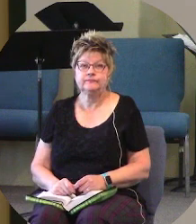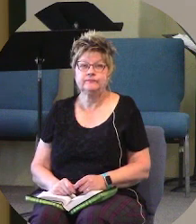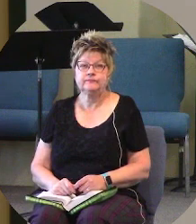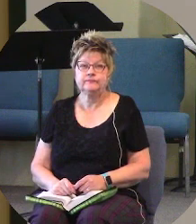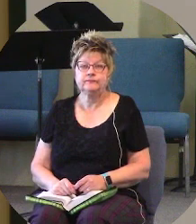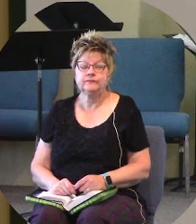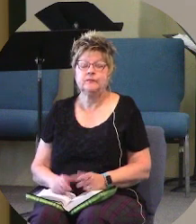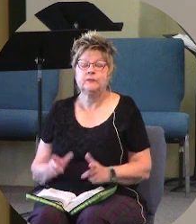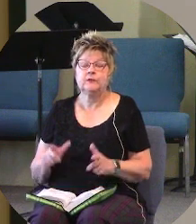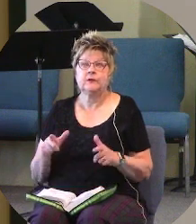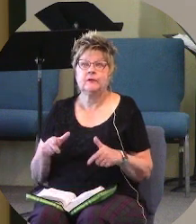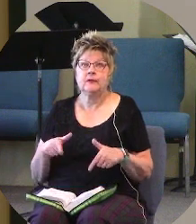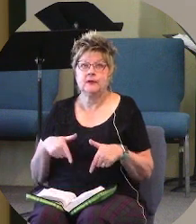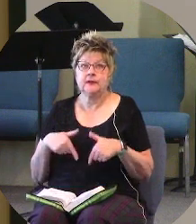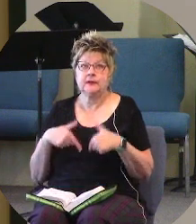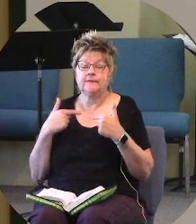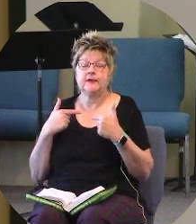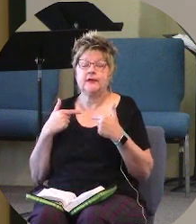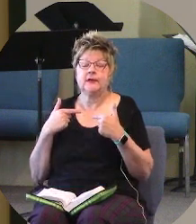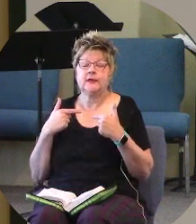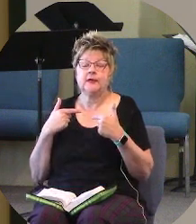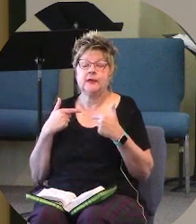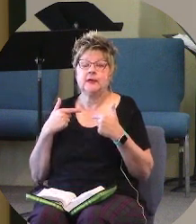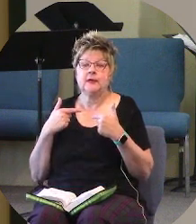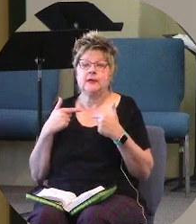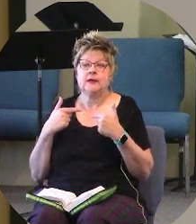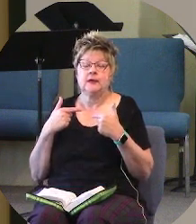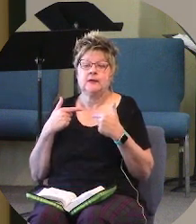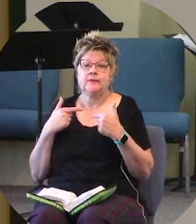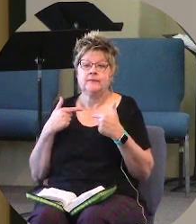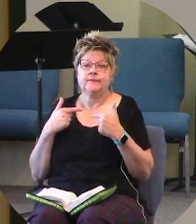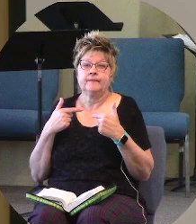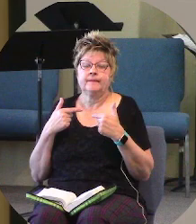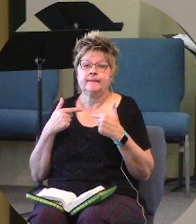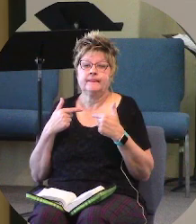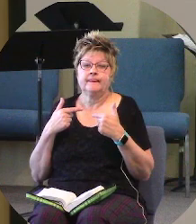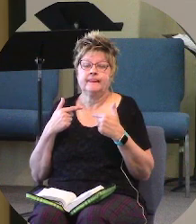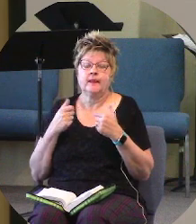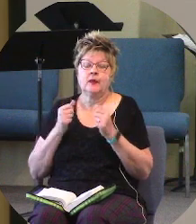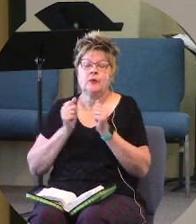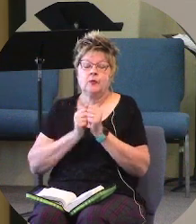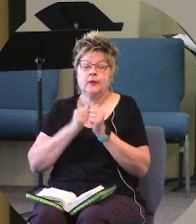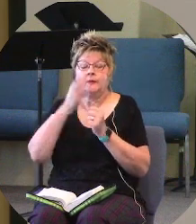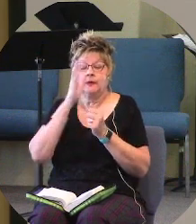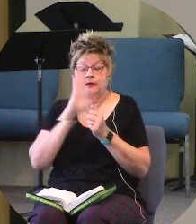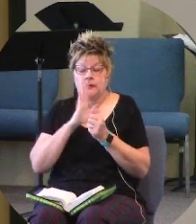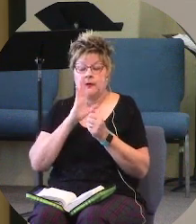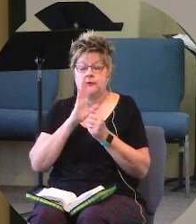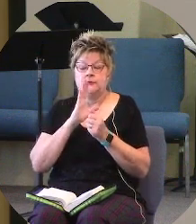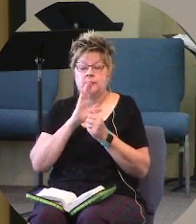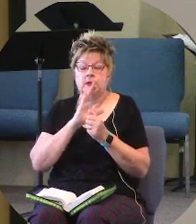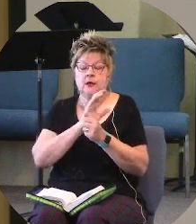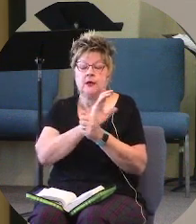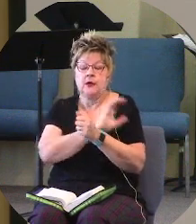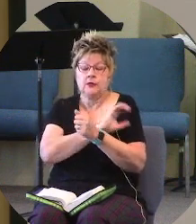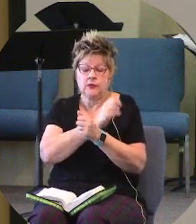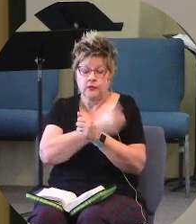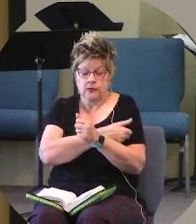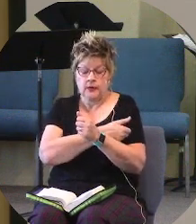It's living in the realm of God's authority, power, and majesty.